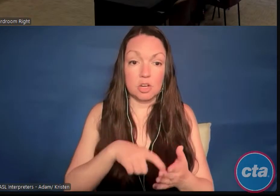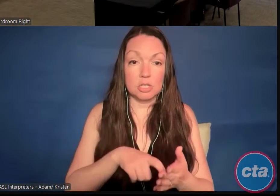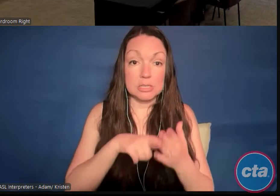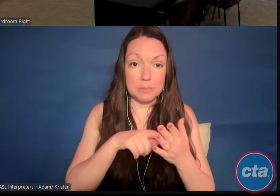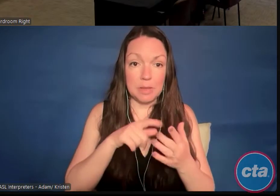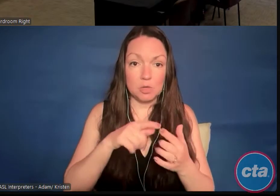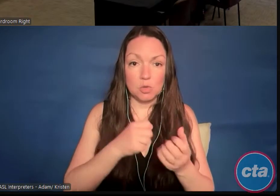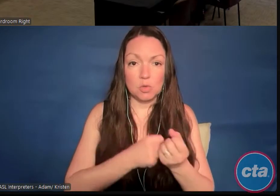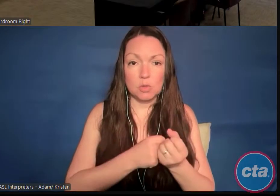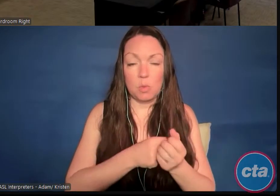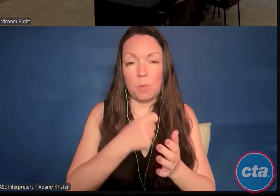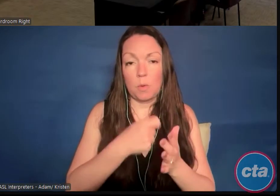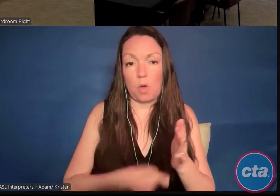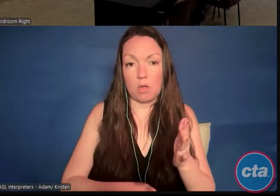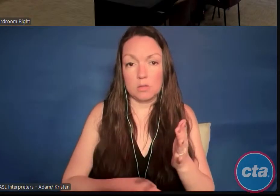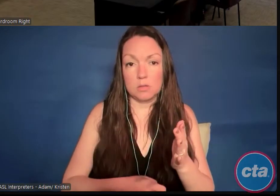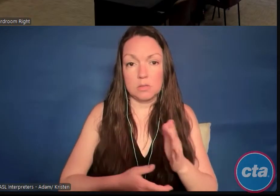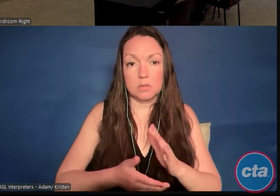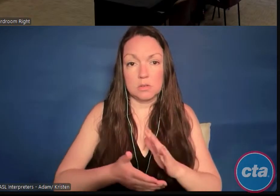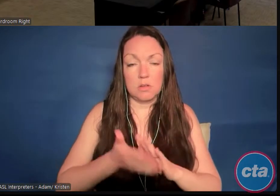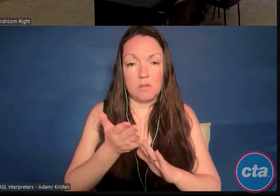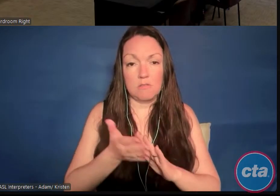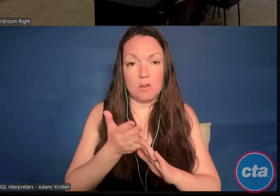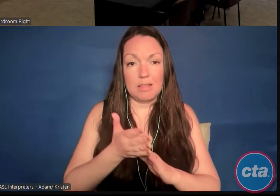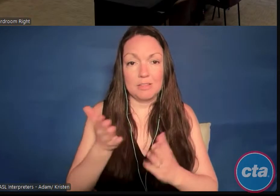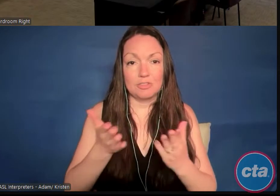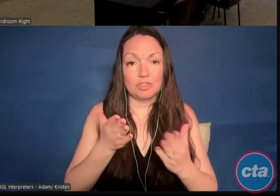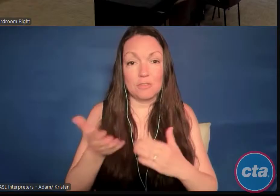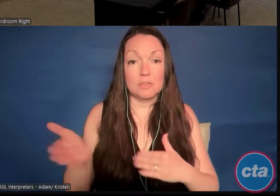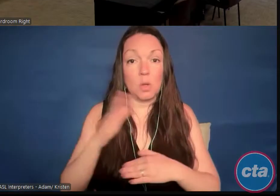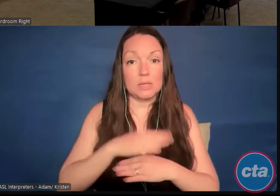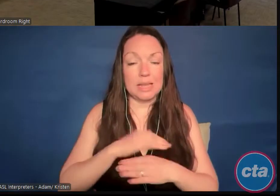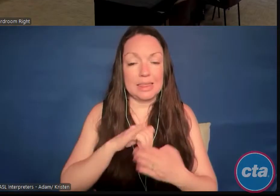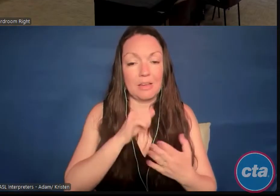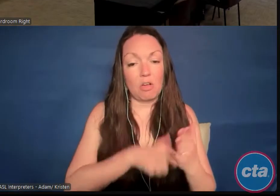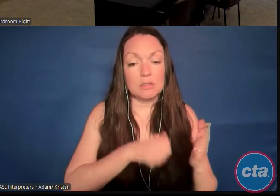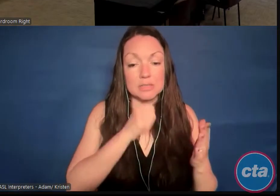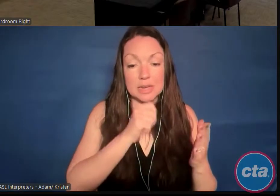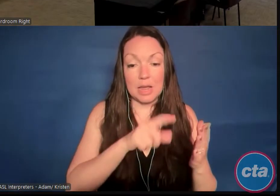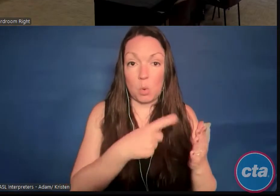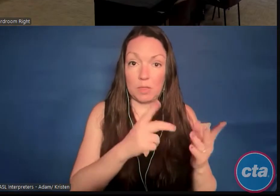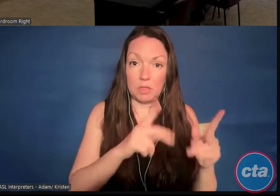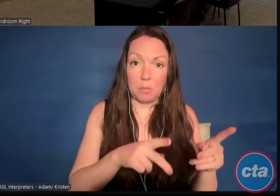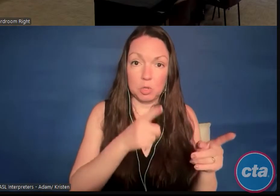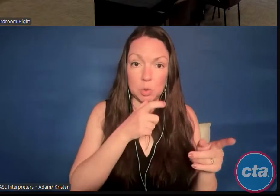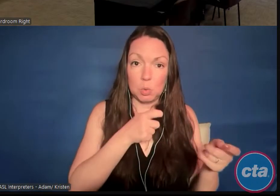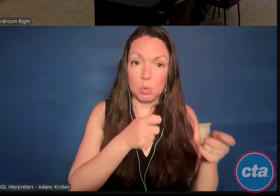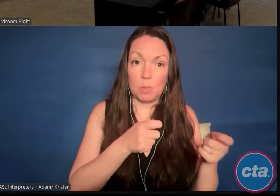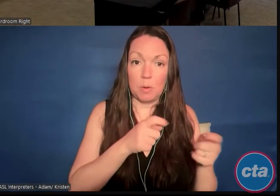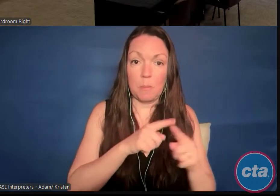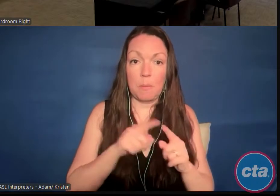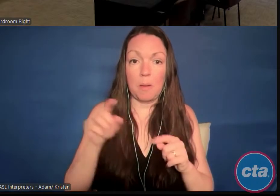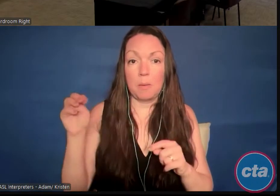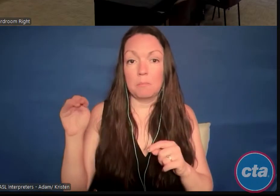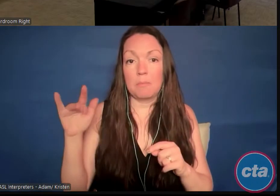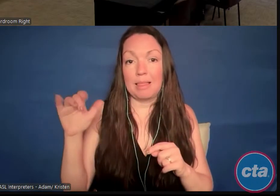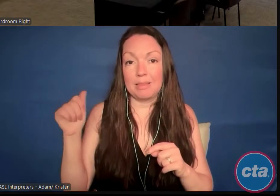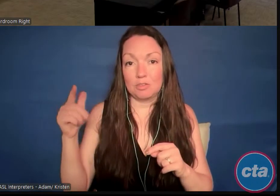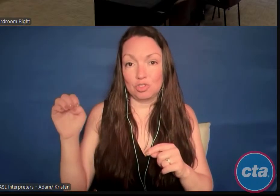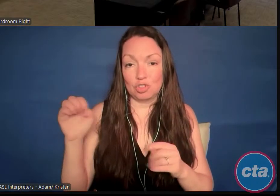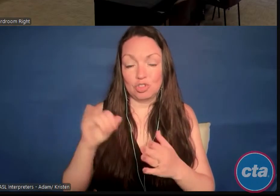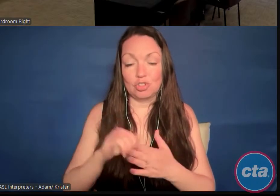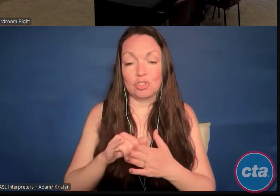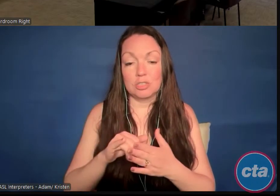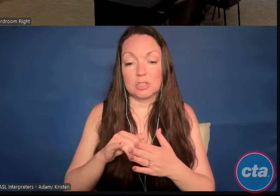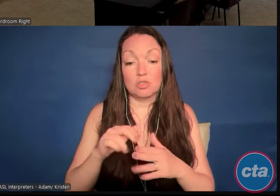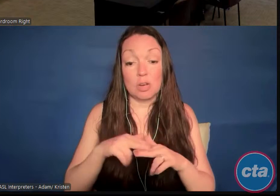the cost of running that service all day long? And that cost is not just a person operating that train. There's mileage on that train. So every time that wheel rolls